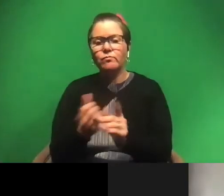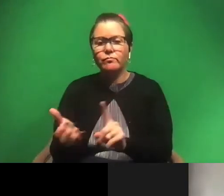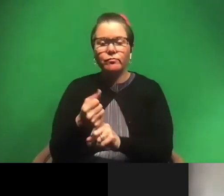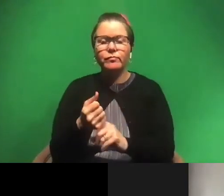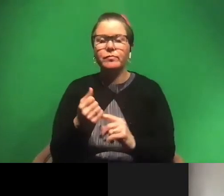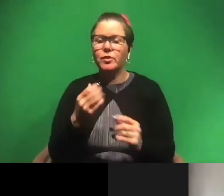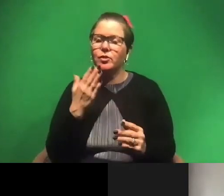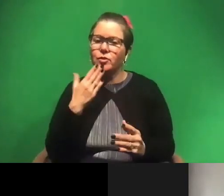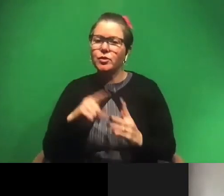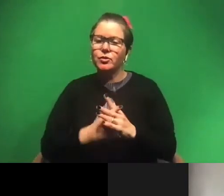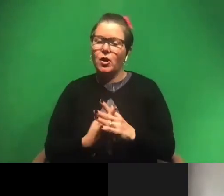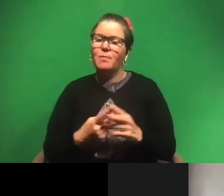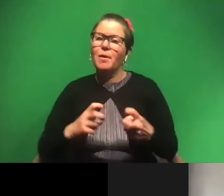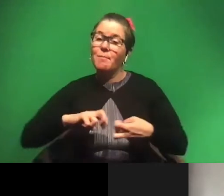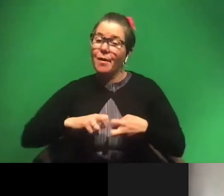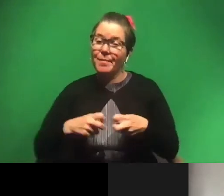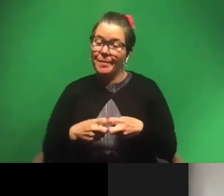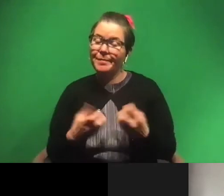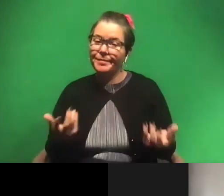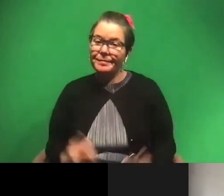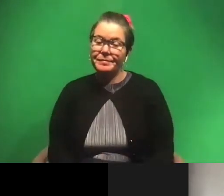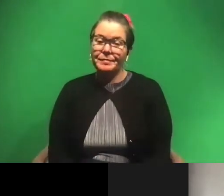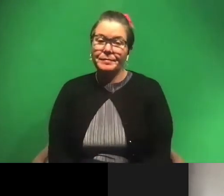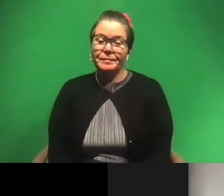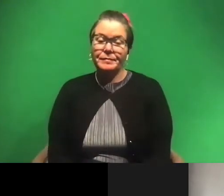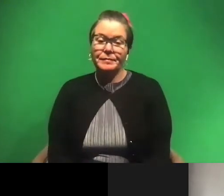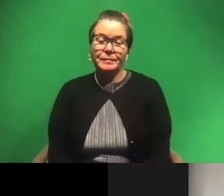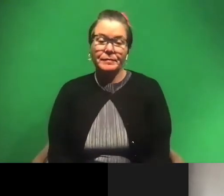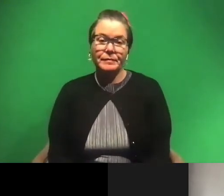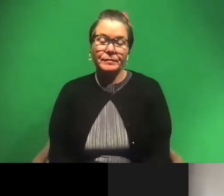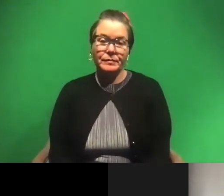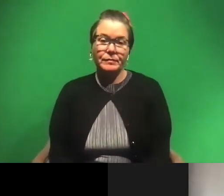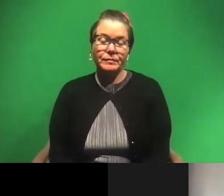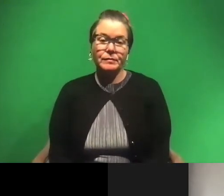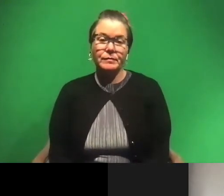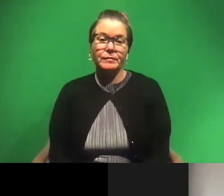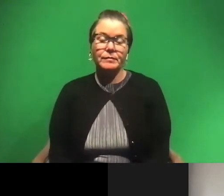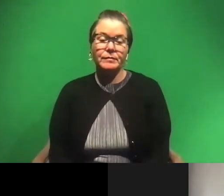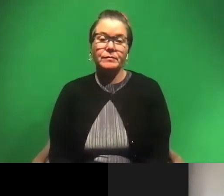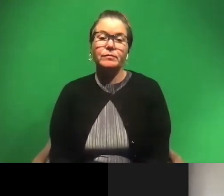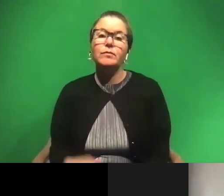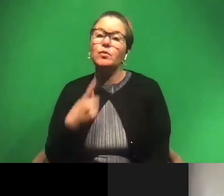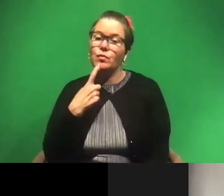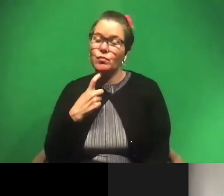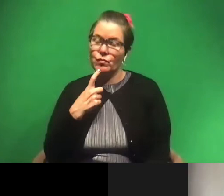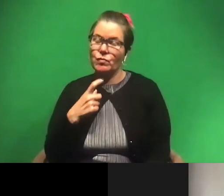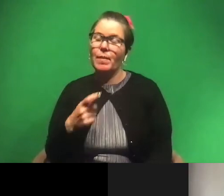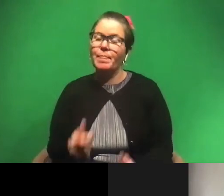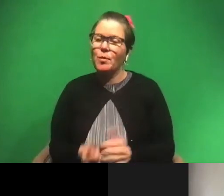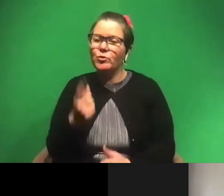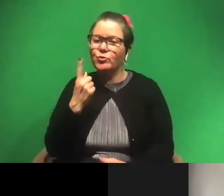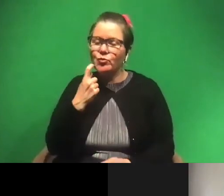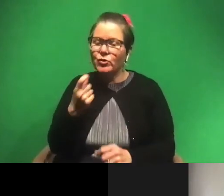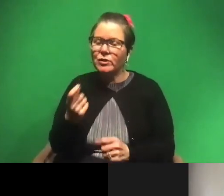problematic good start because these animals, especially red abalone, which were fished the most recently,